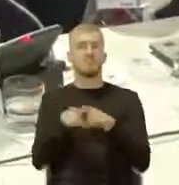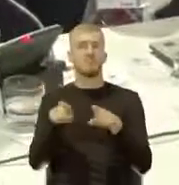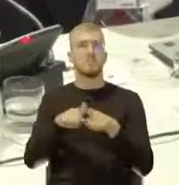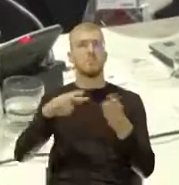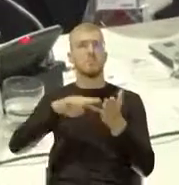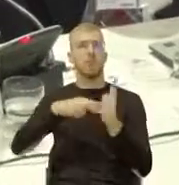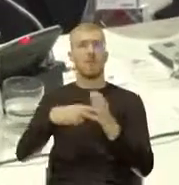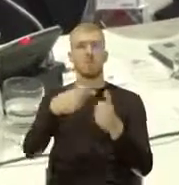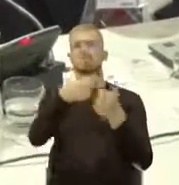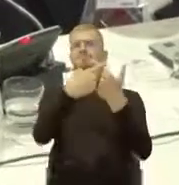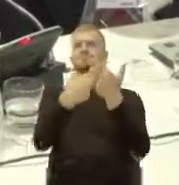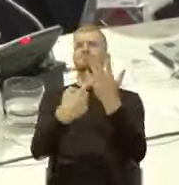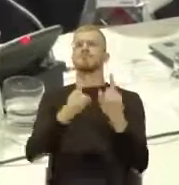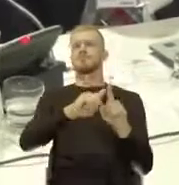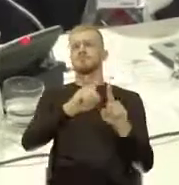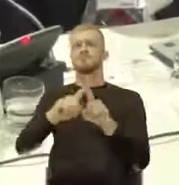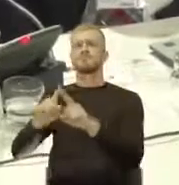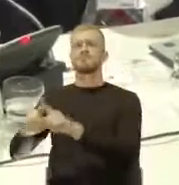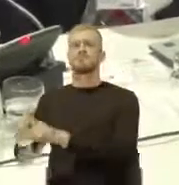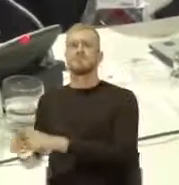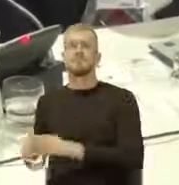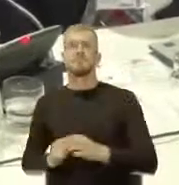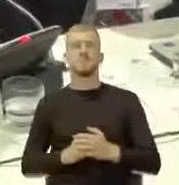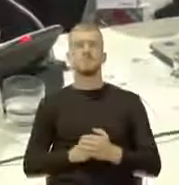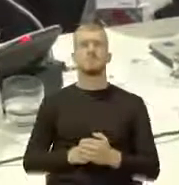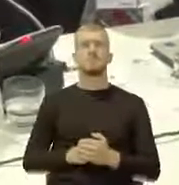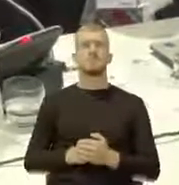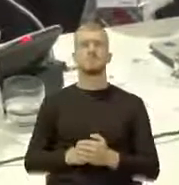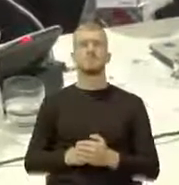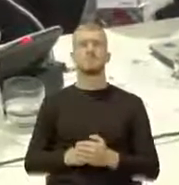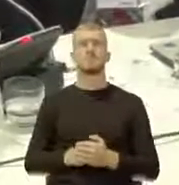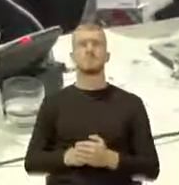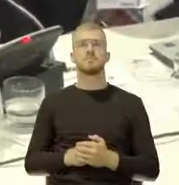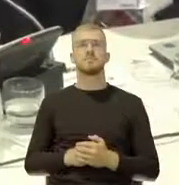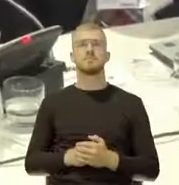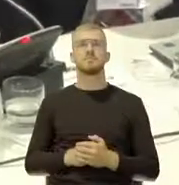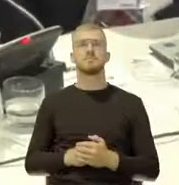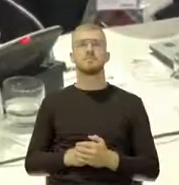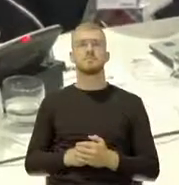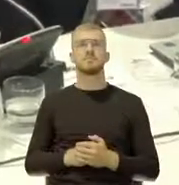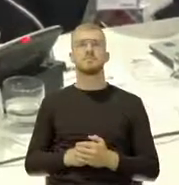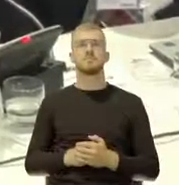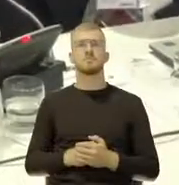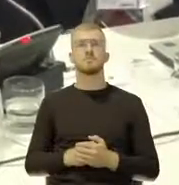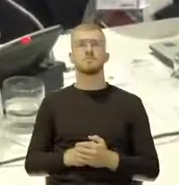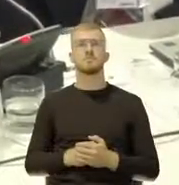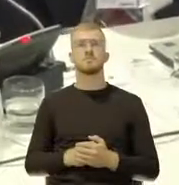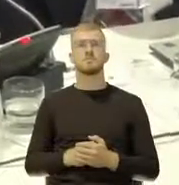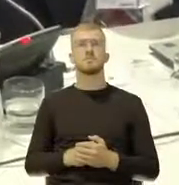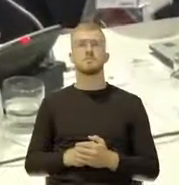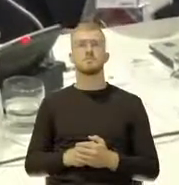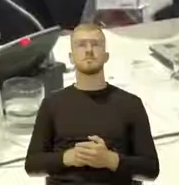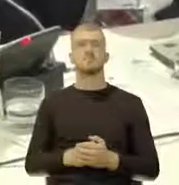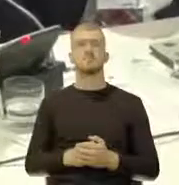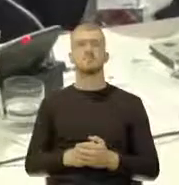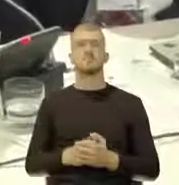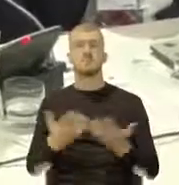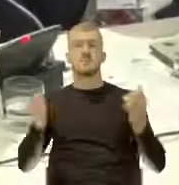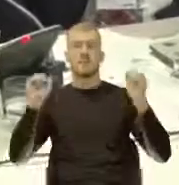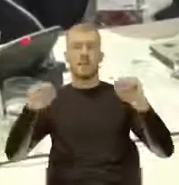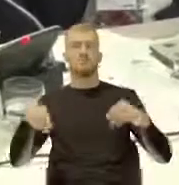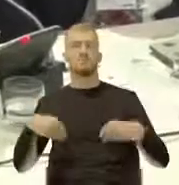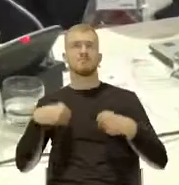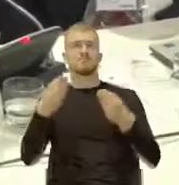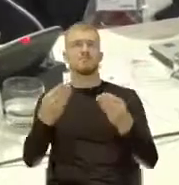future for all of us together, because together we can be